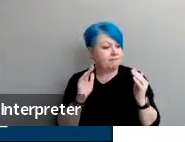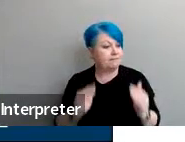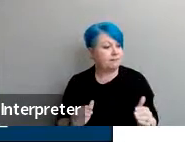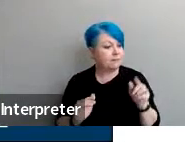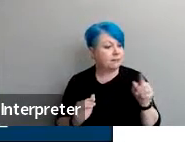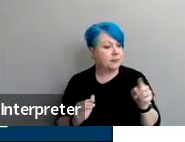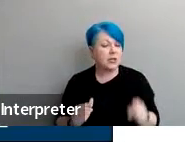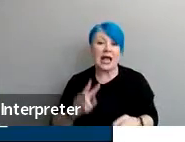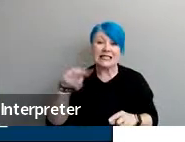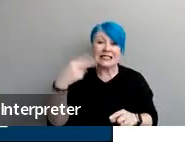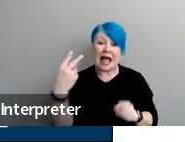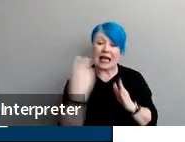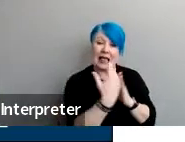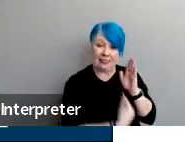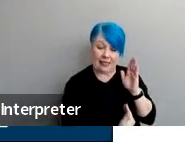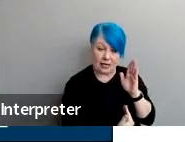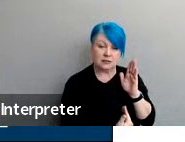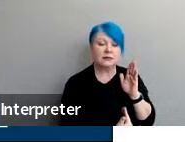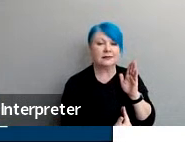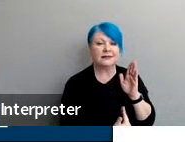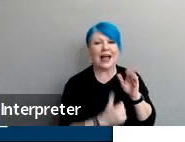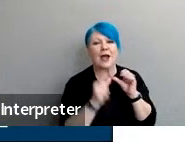There is the second list of the alphabet.